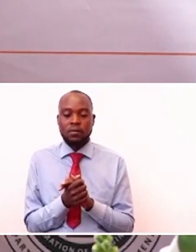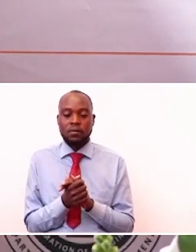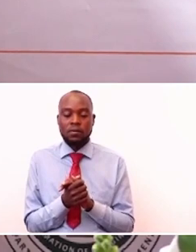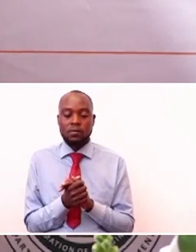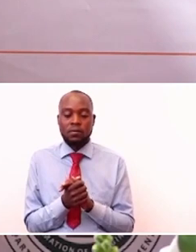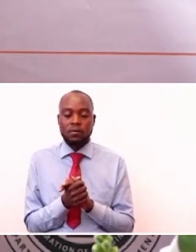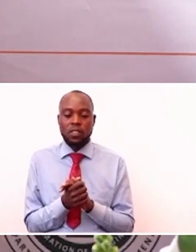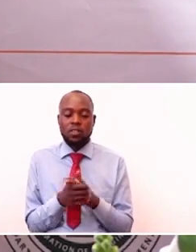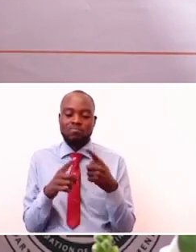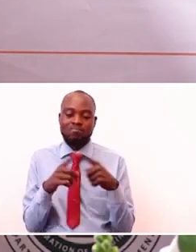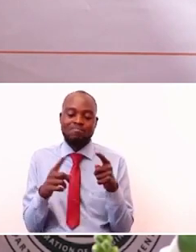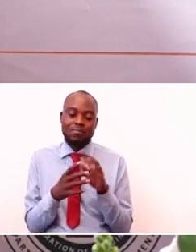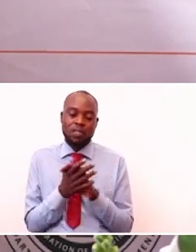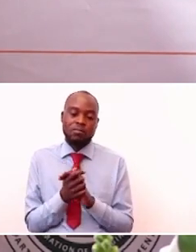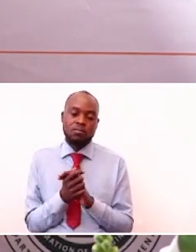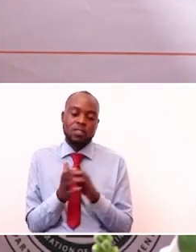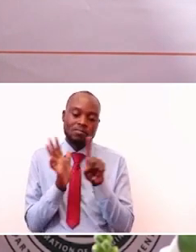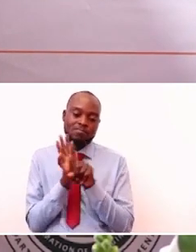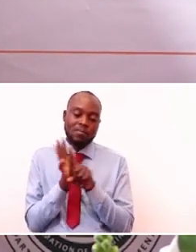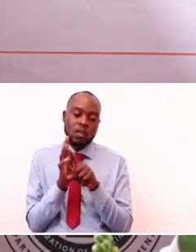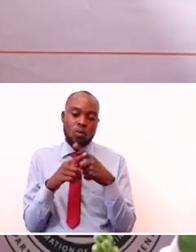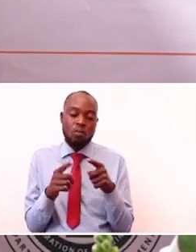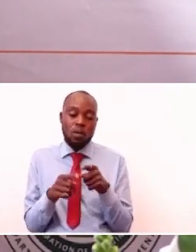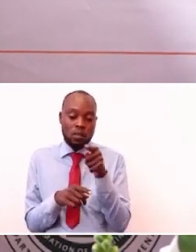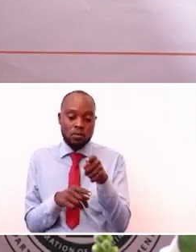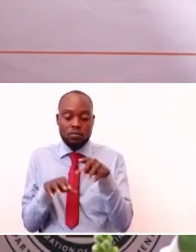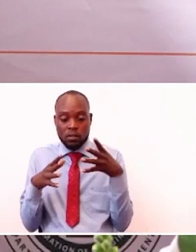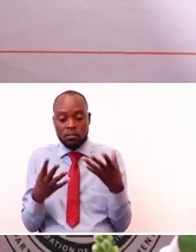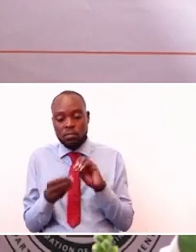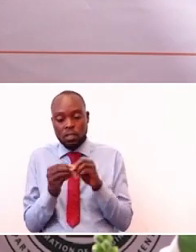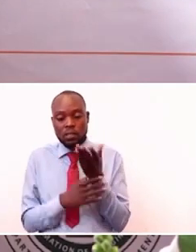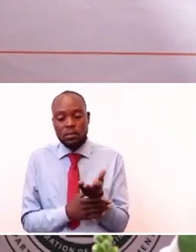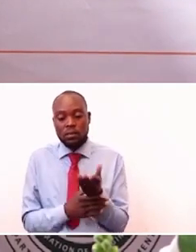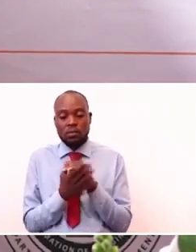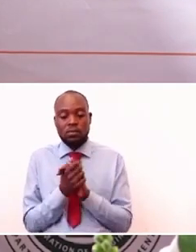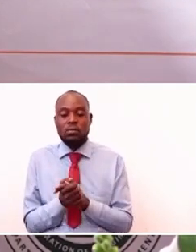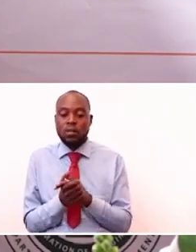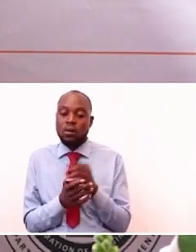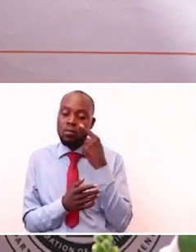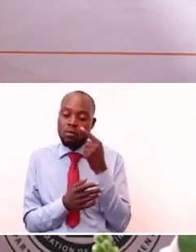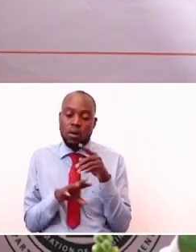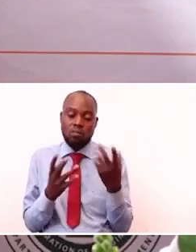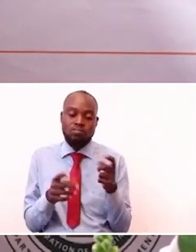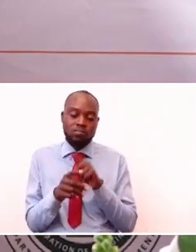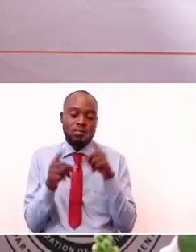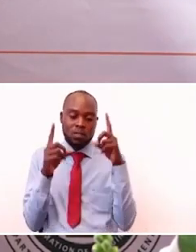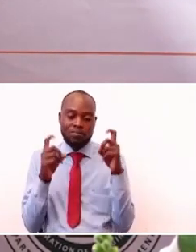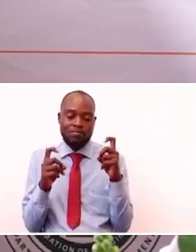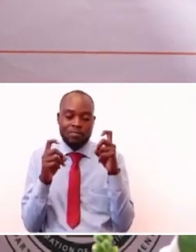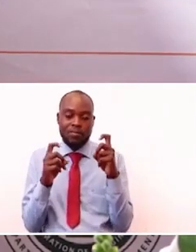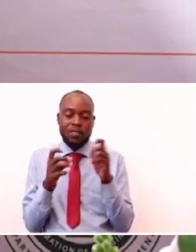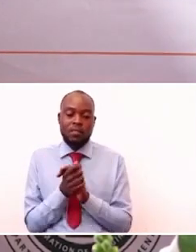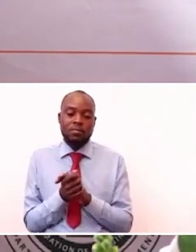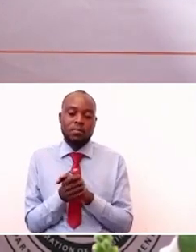passed regulations on digital lending, and what this does is ensure that digital lenders do not price